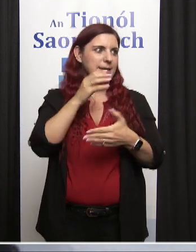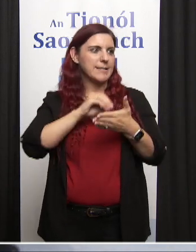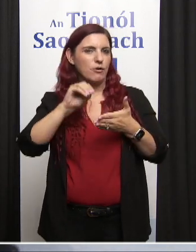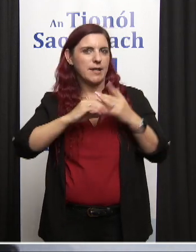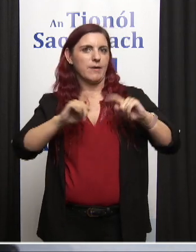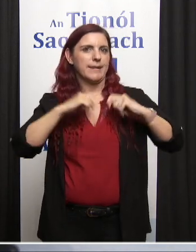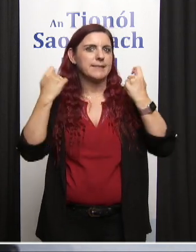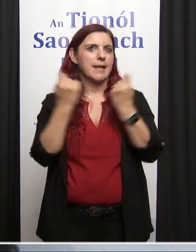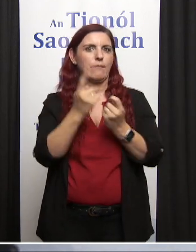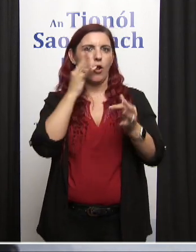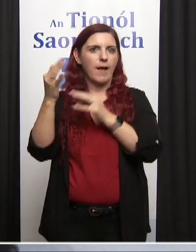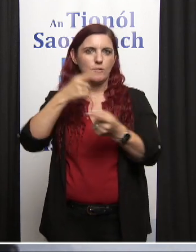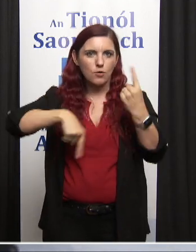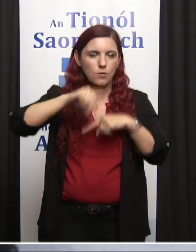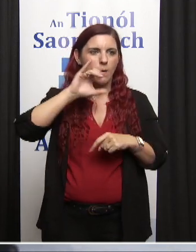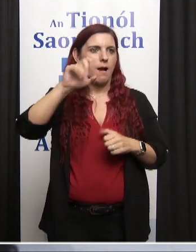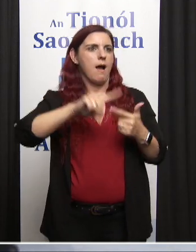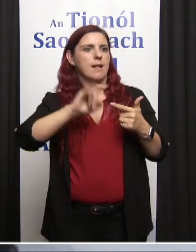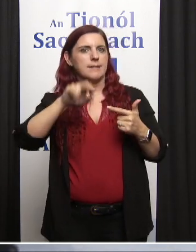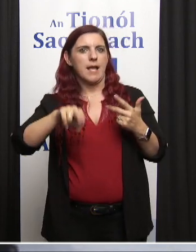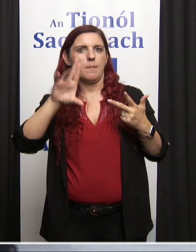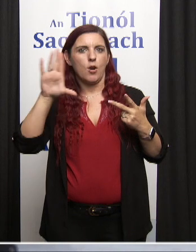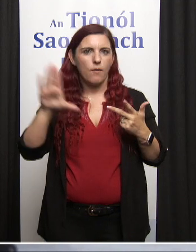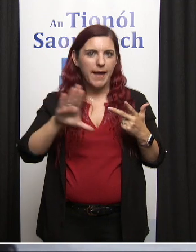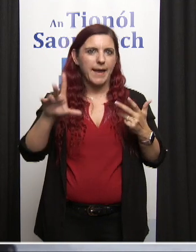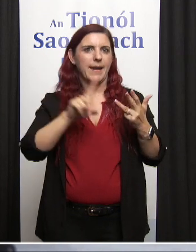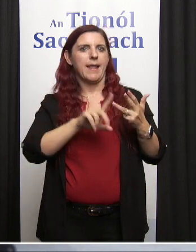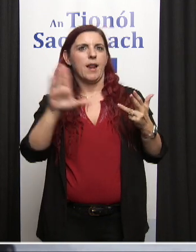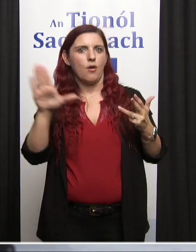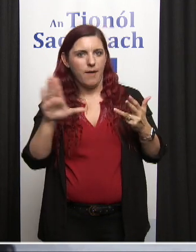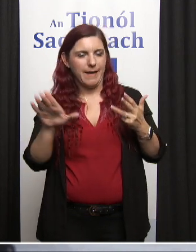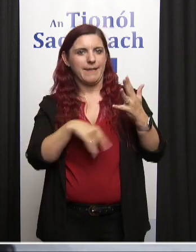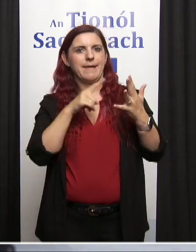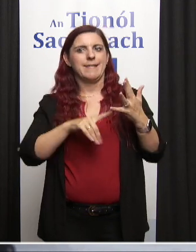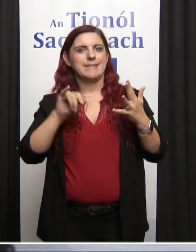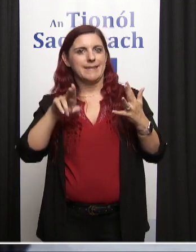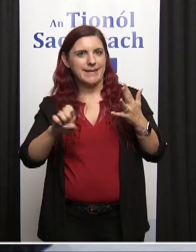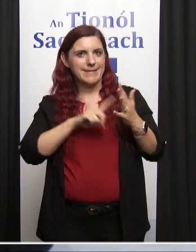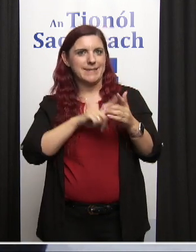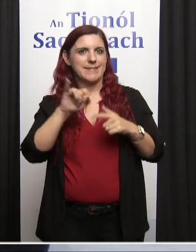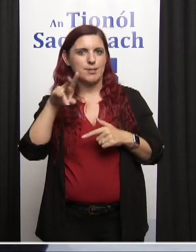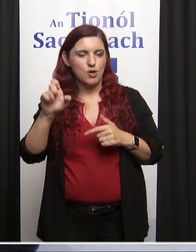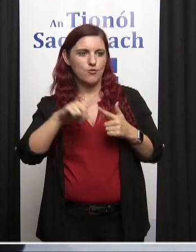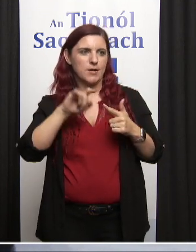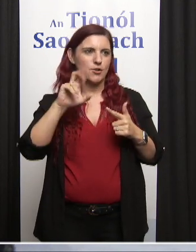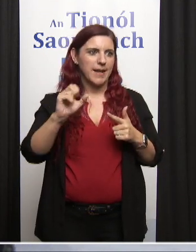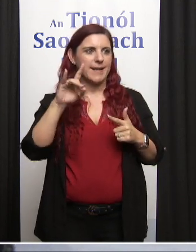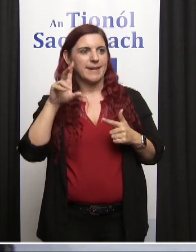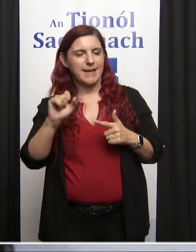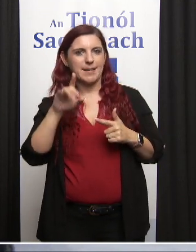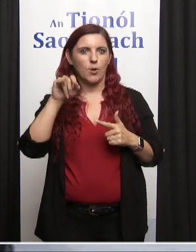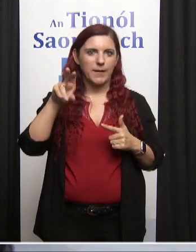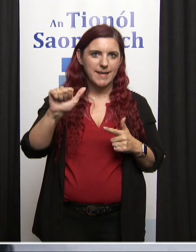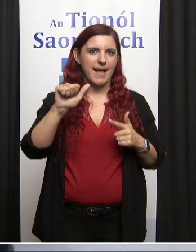are looking after us all. So to Cathal, Tim, Lorraine Kavanagh, Lorraine Sexton, Denise Deirdre, Shane, Katie,